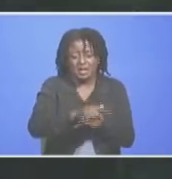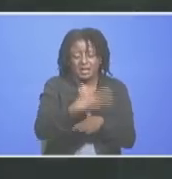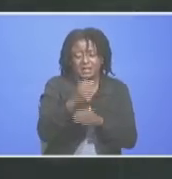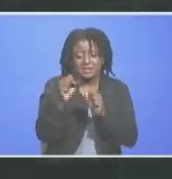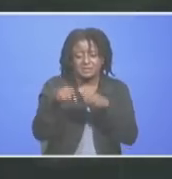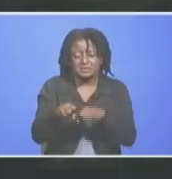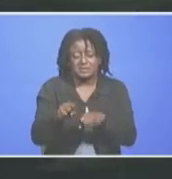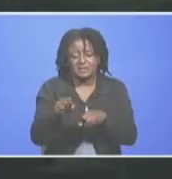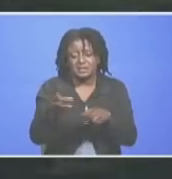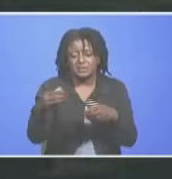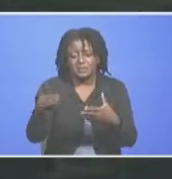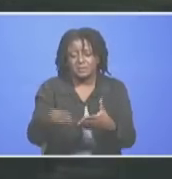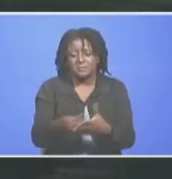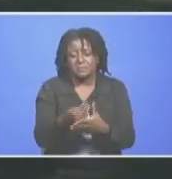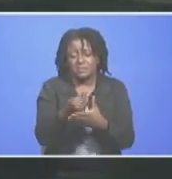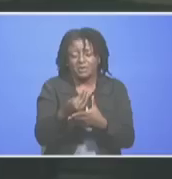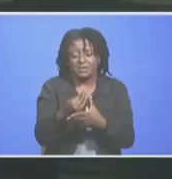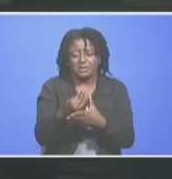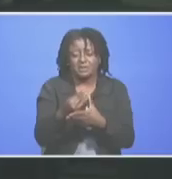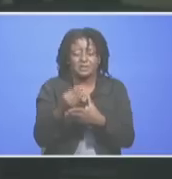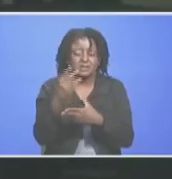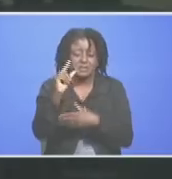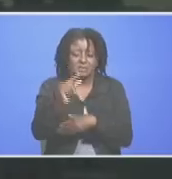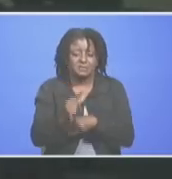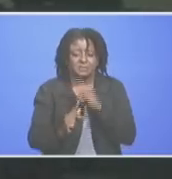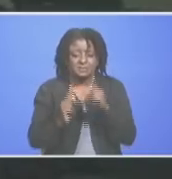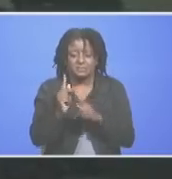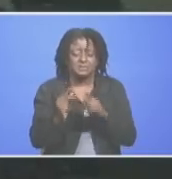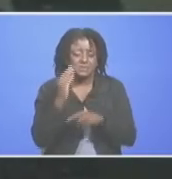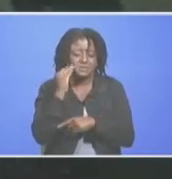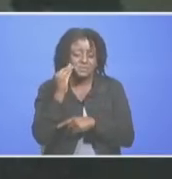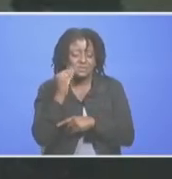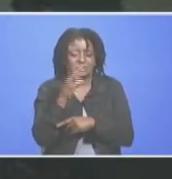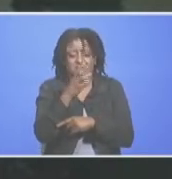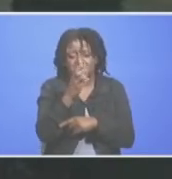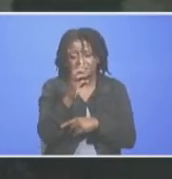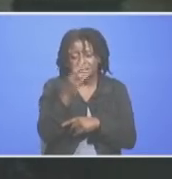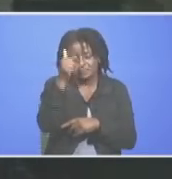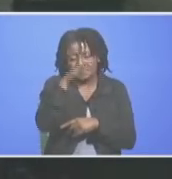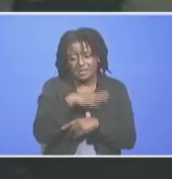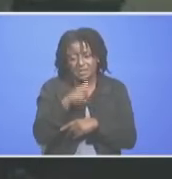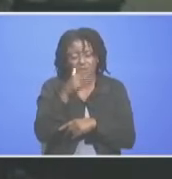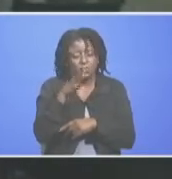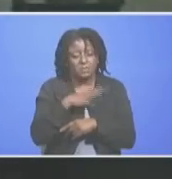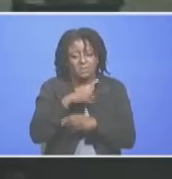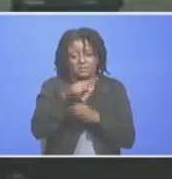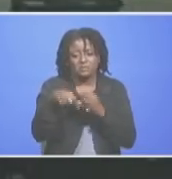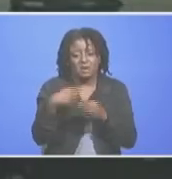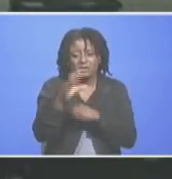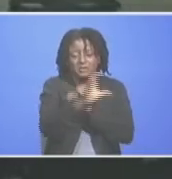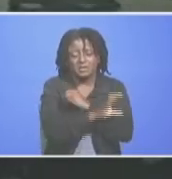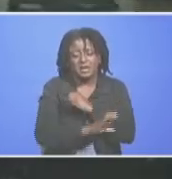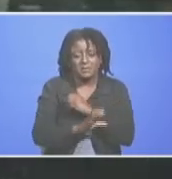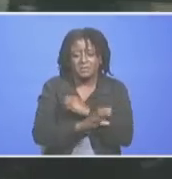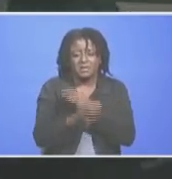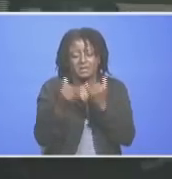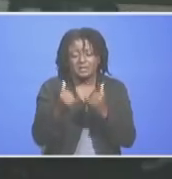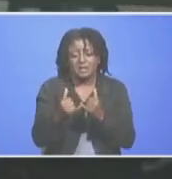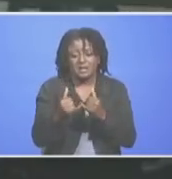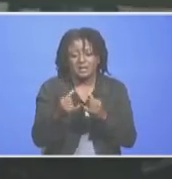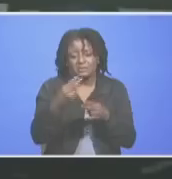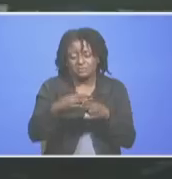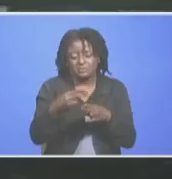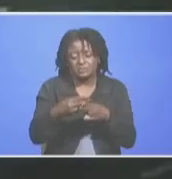modern contemporary guest experience. And 16 men and women from around the Caribbean are now designated